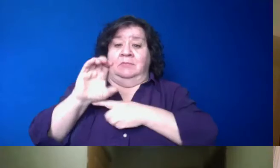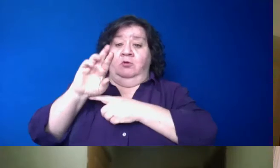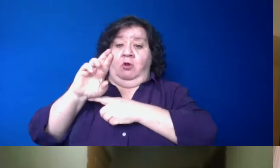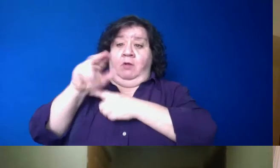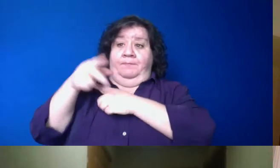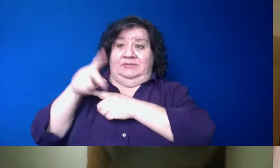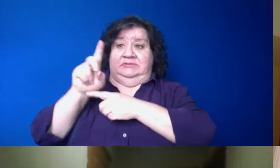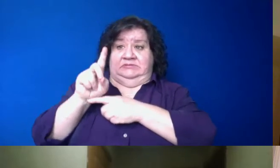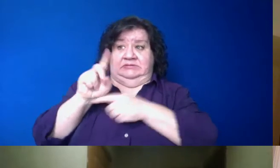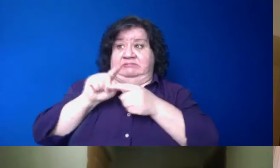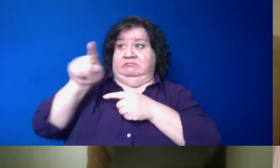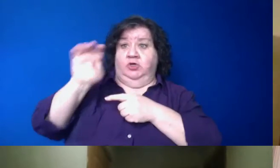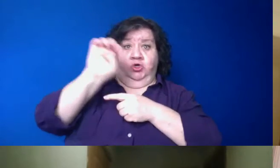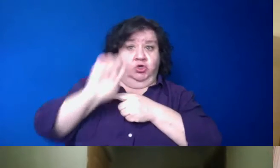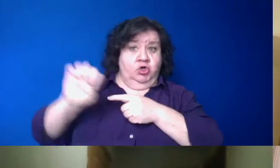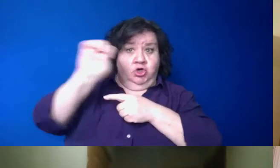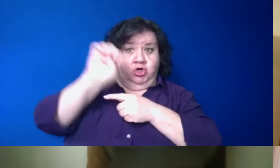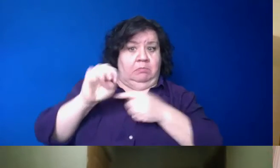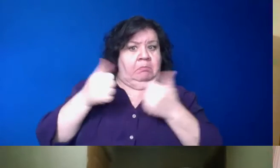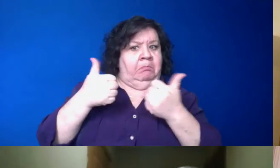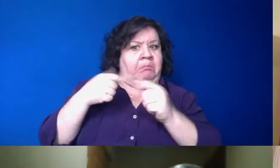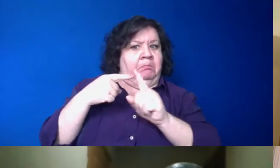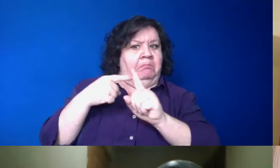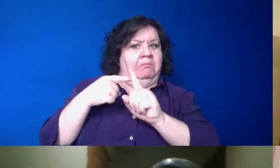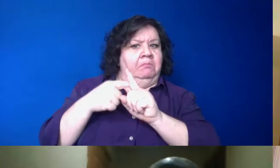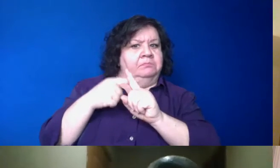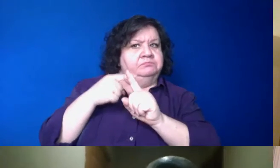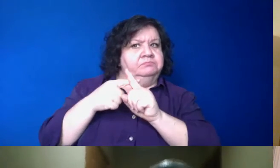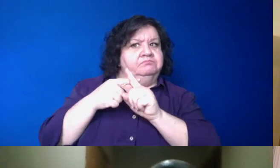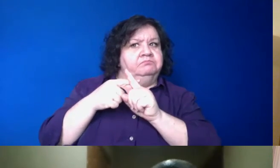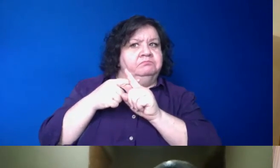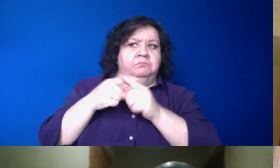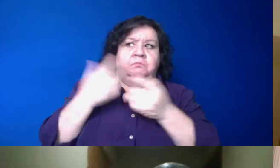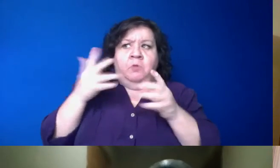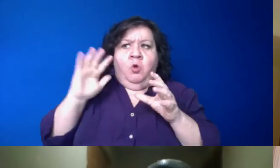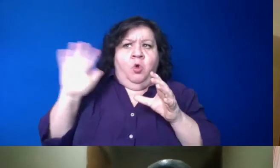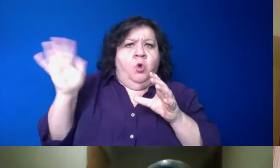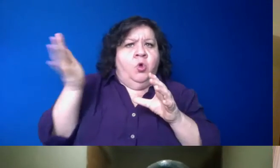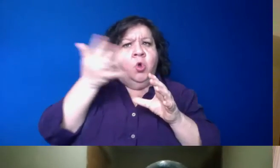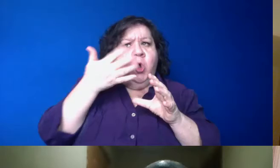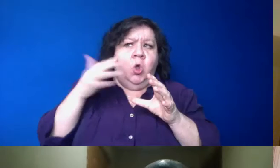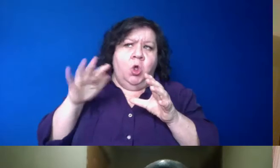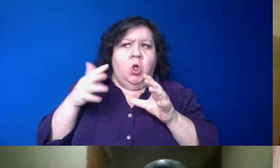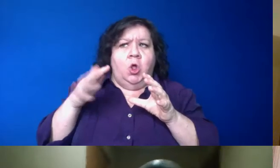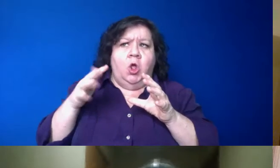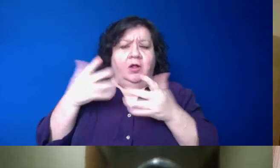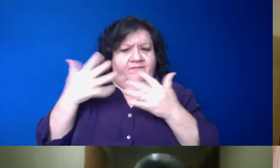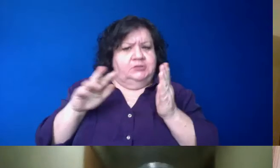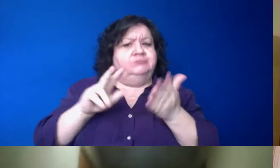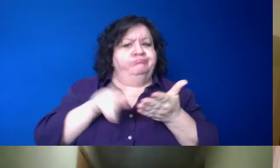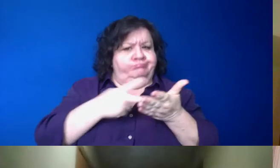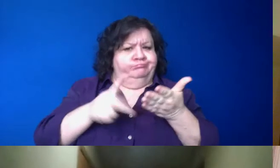convention. However, we're concerned about the development in the jurisprudence of the European Court of Human Rights in various